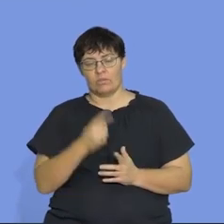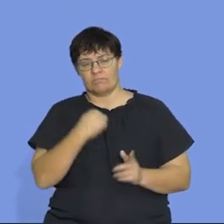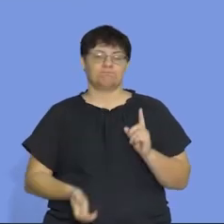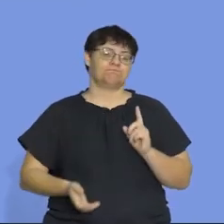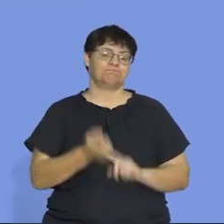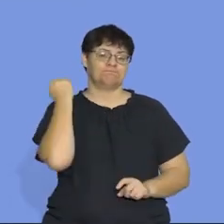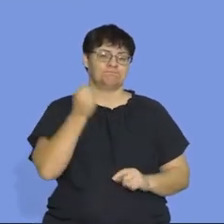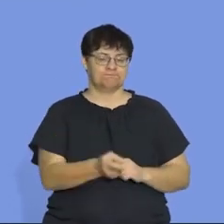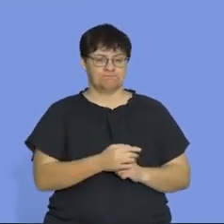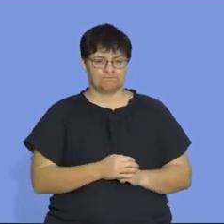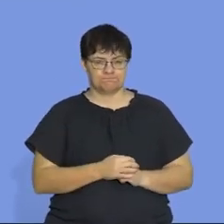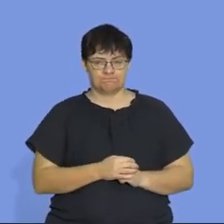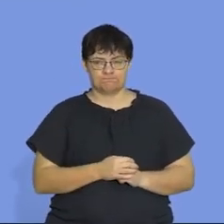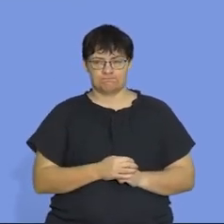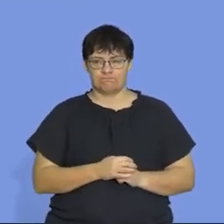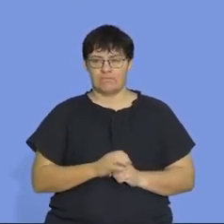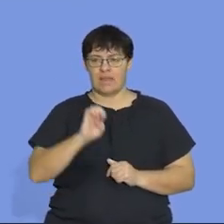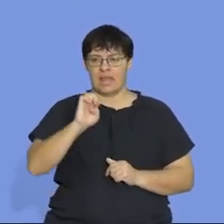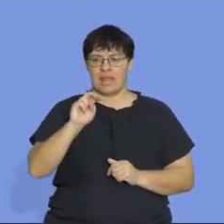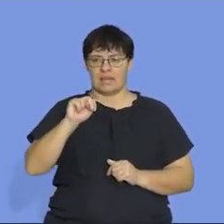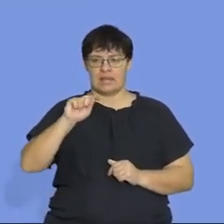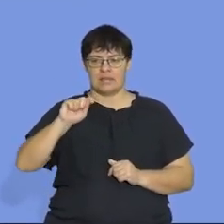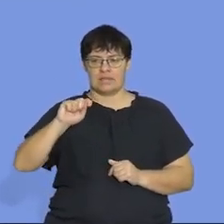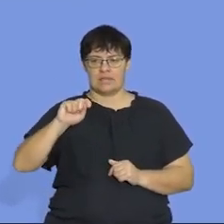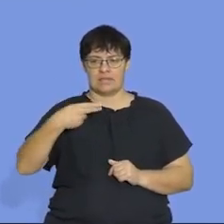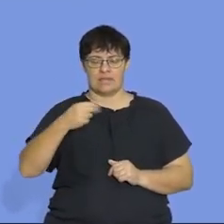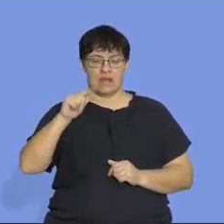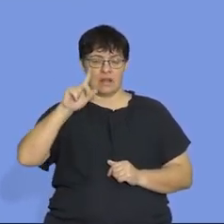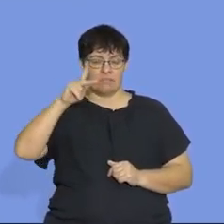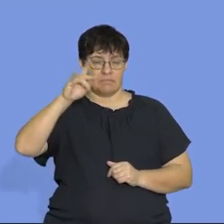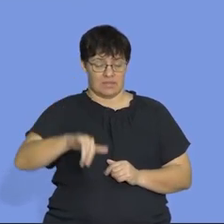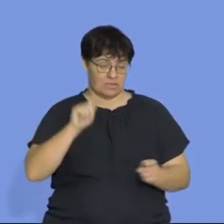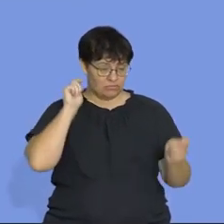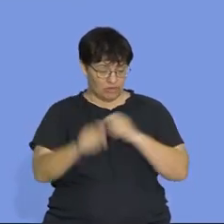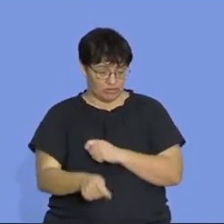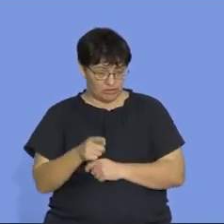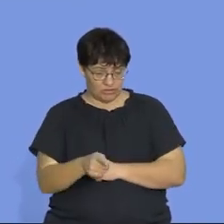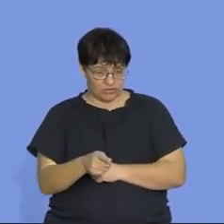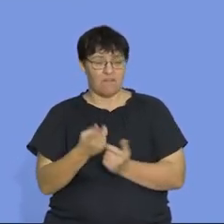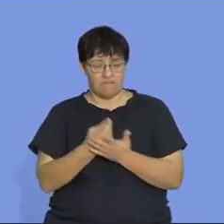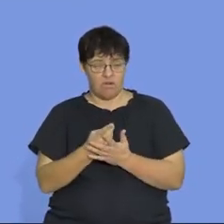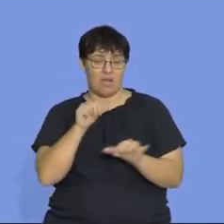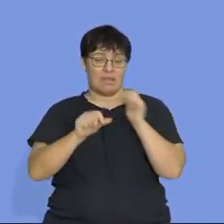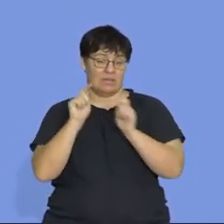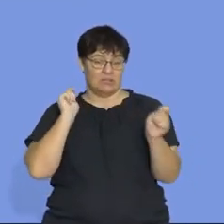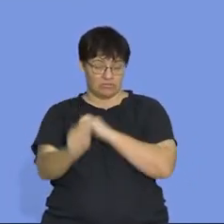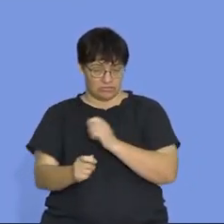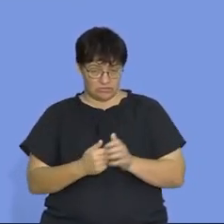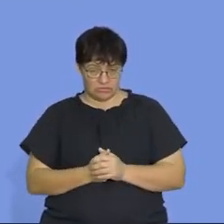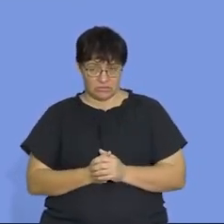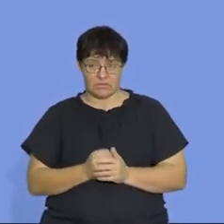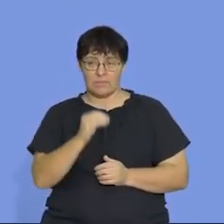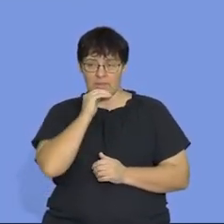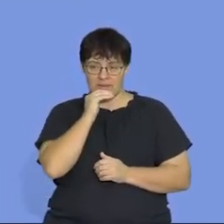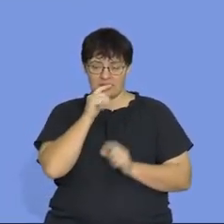argument's sake, the enthalpy change of any chemical reaction or chemical change, is the energy of the product or the enthalpy of